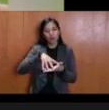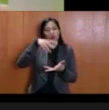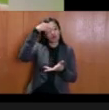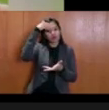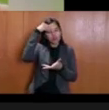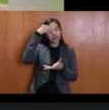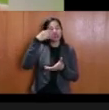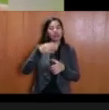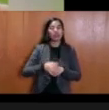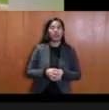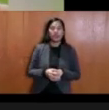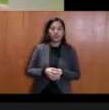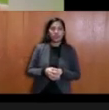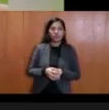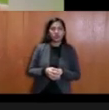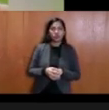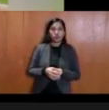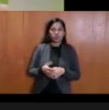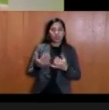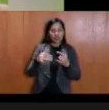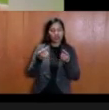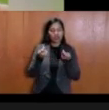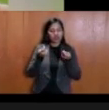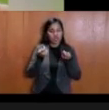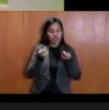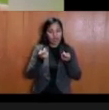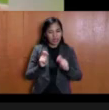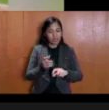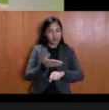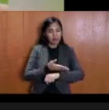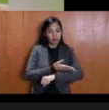to bring in those investments that would allow them to become,